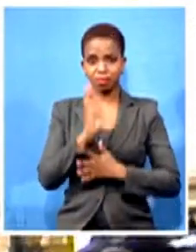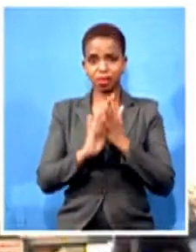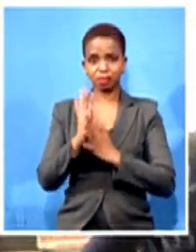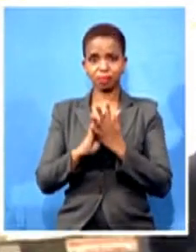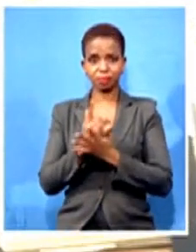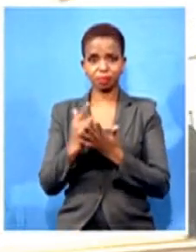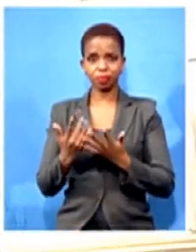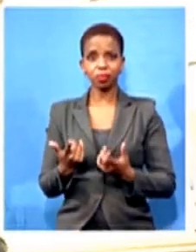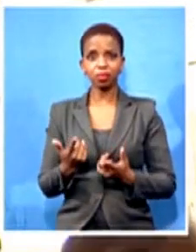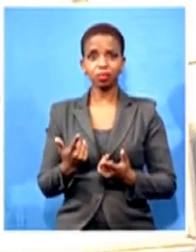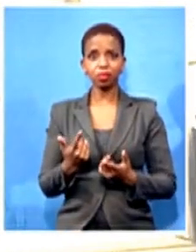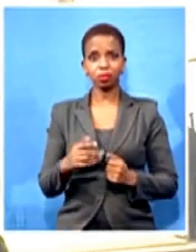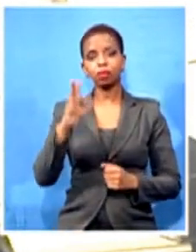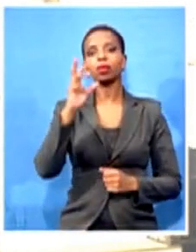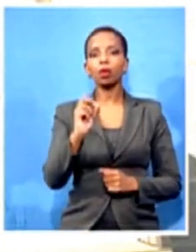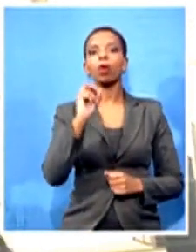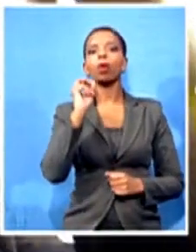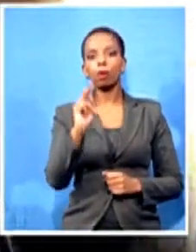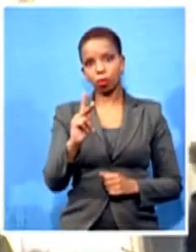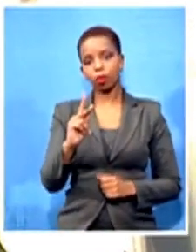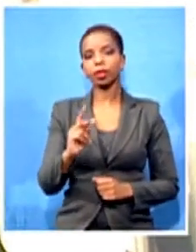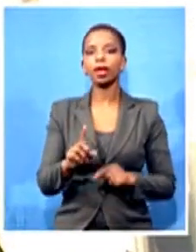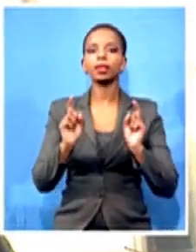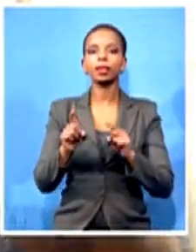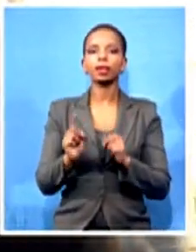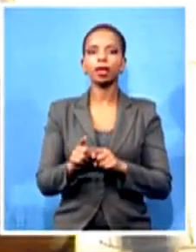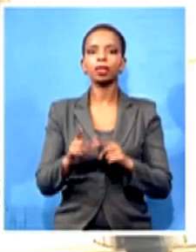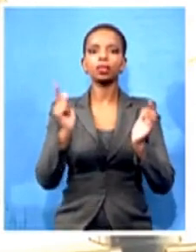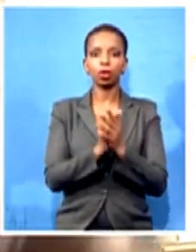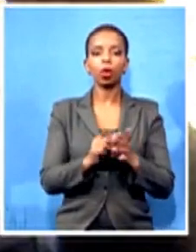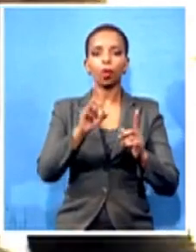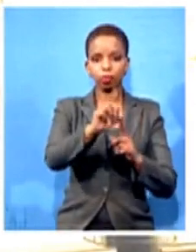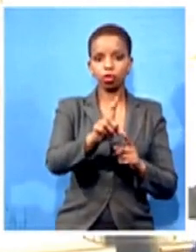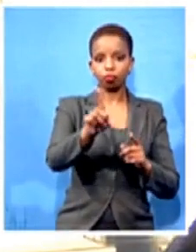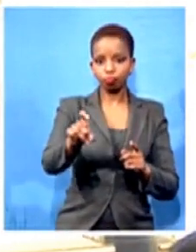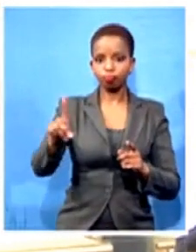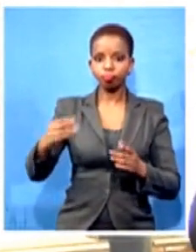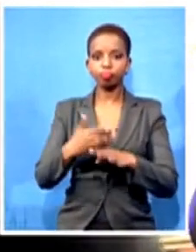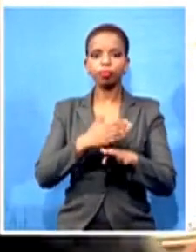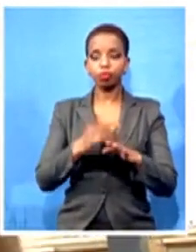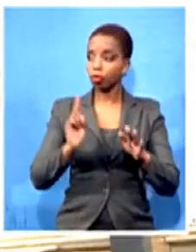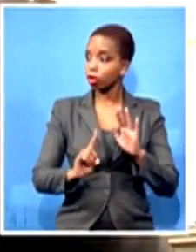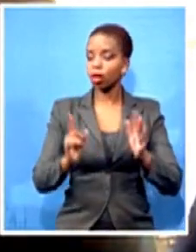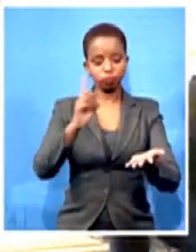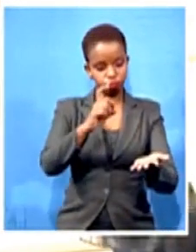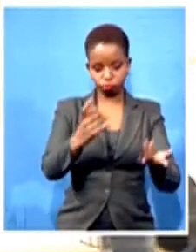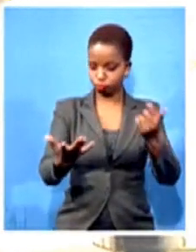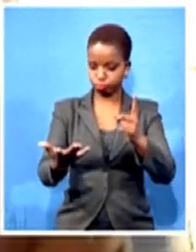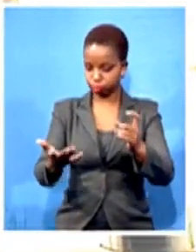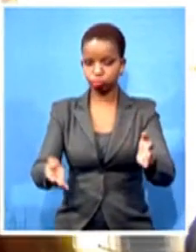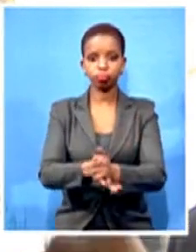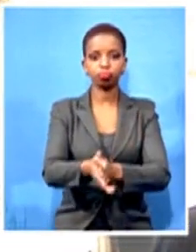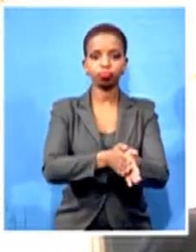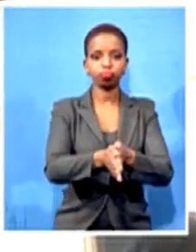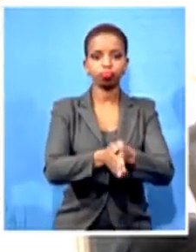social distance, and as well we are sanitizing everybody. Before you come in here, we must make sure that you sanitize, and we observe social distance as